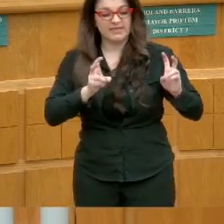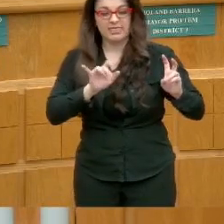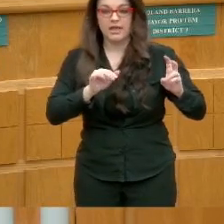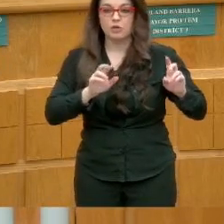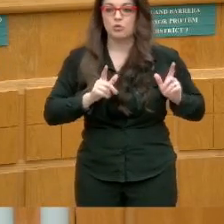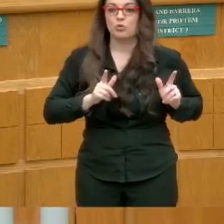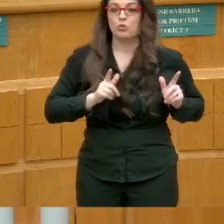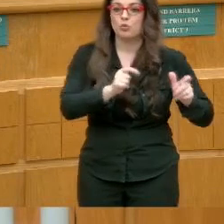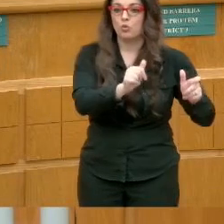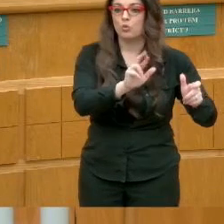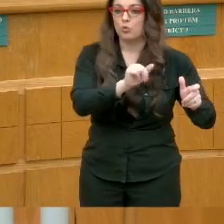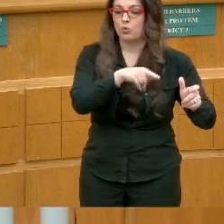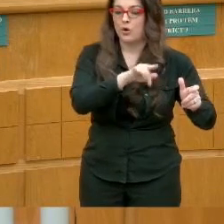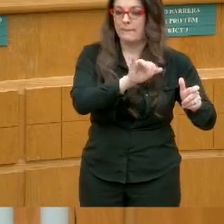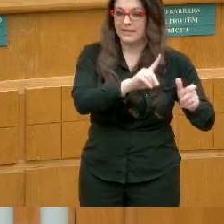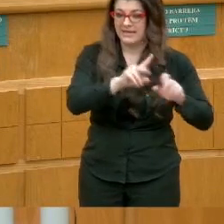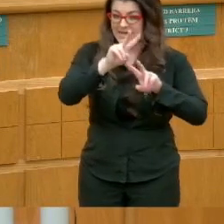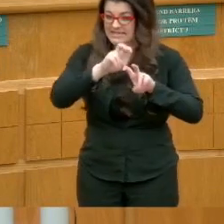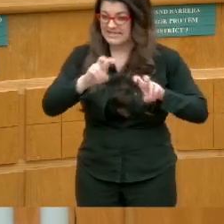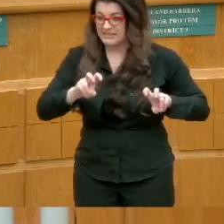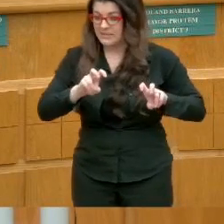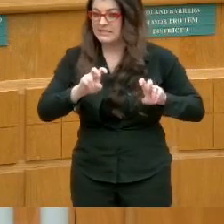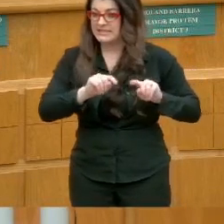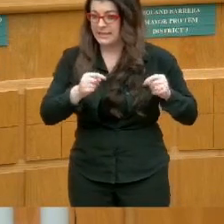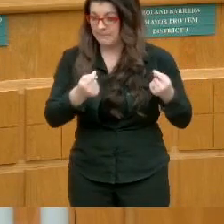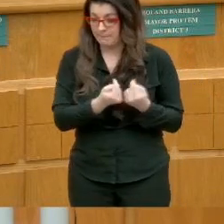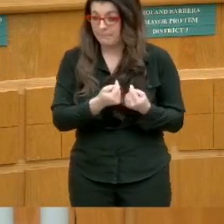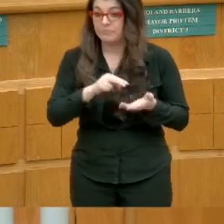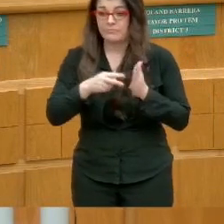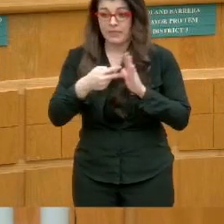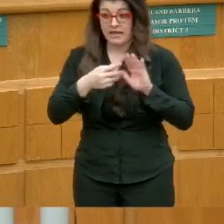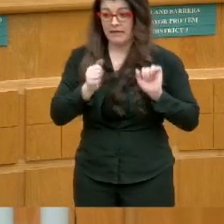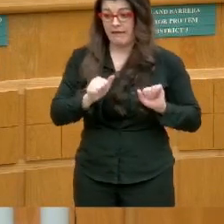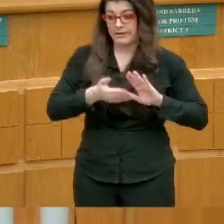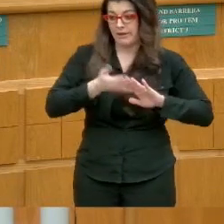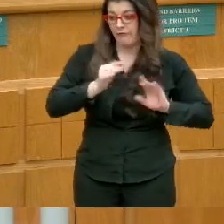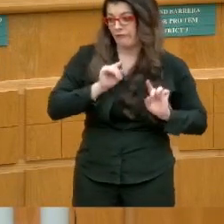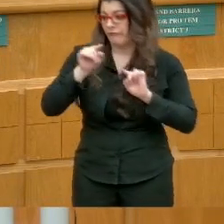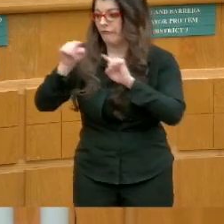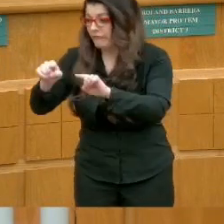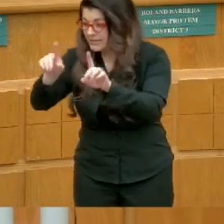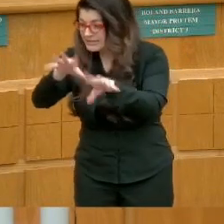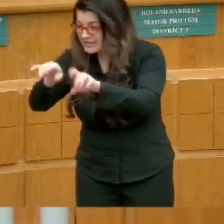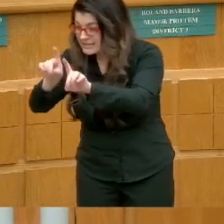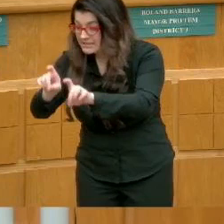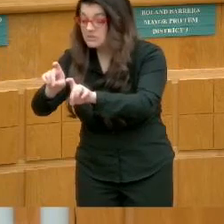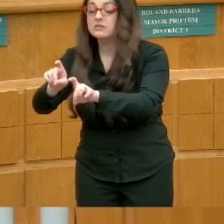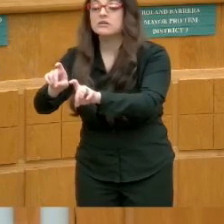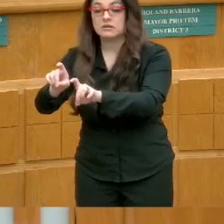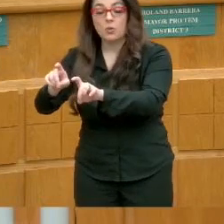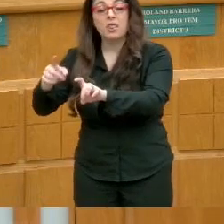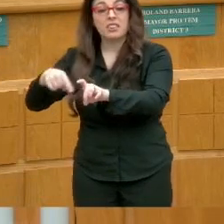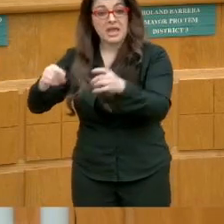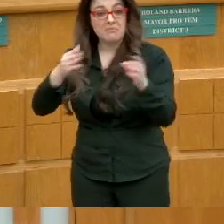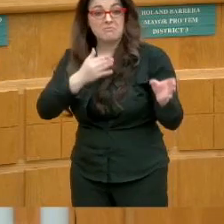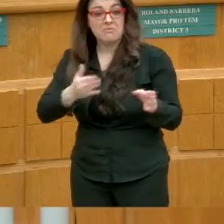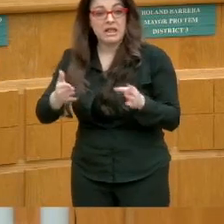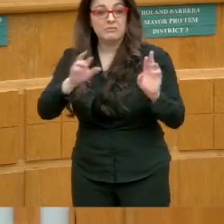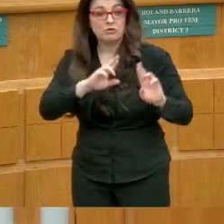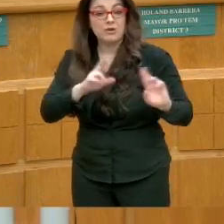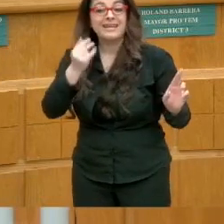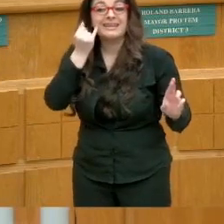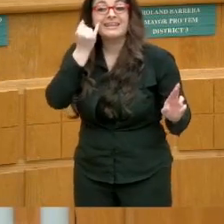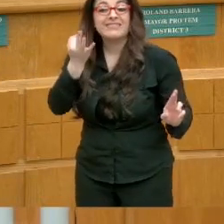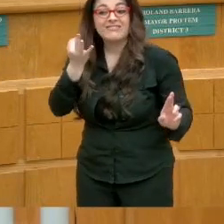assessment team, that they could actually come out and test. And so they were planning on coming out if the facility was wanting them or needing